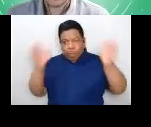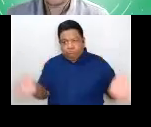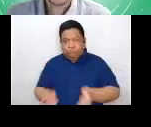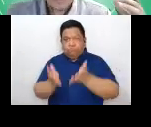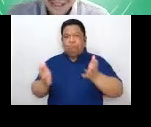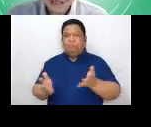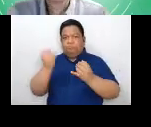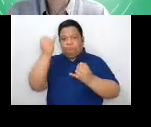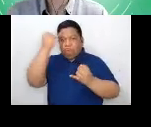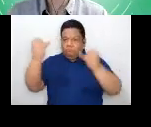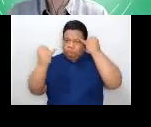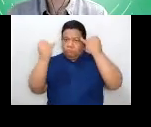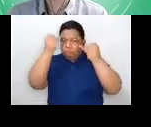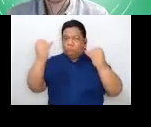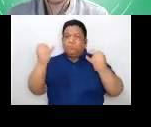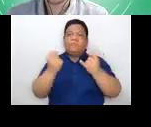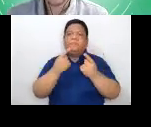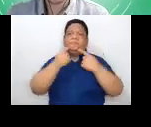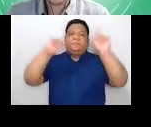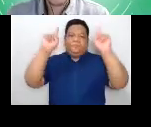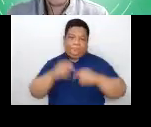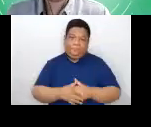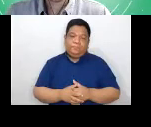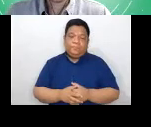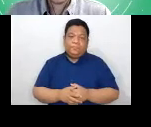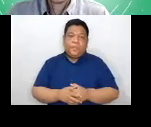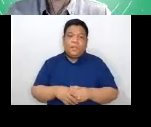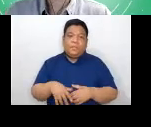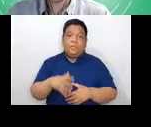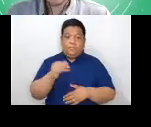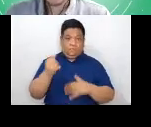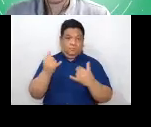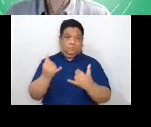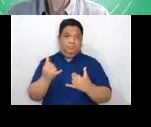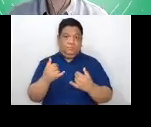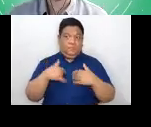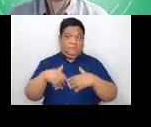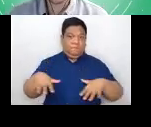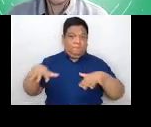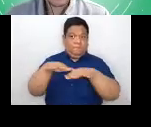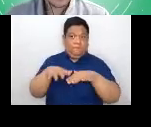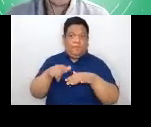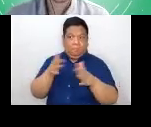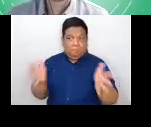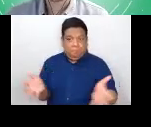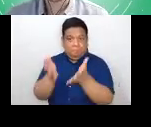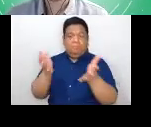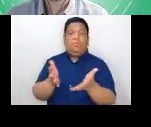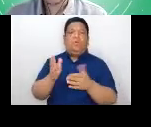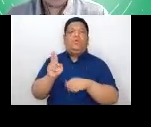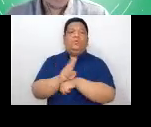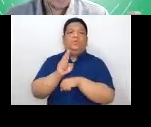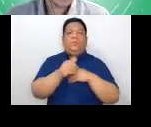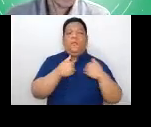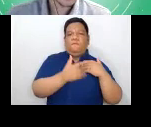innovation, making your ideas come to life. And because it is a space that fosters it, they use technology.